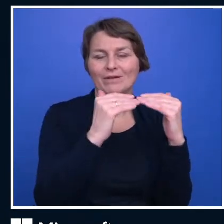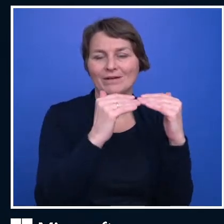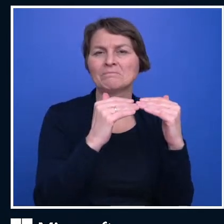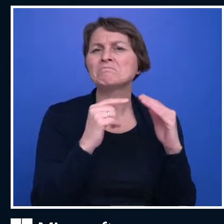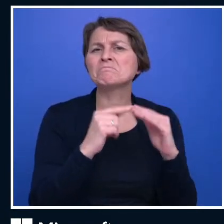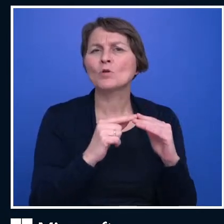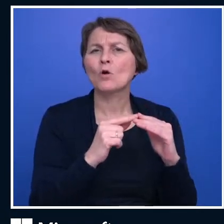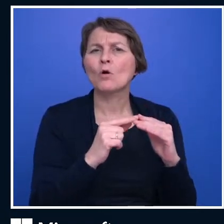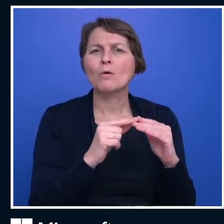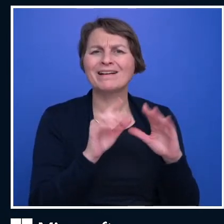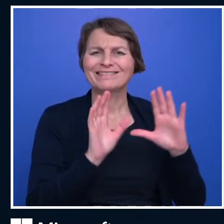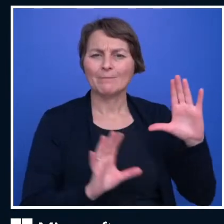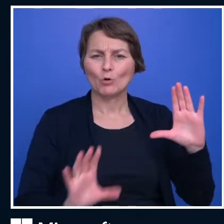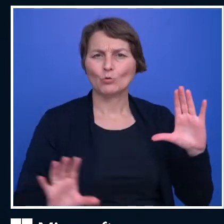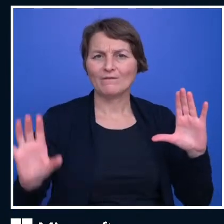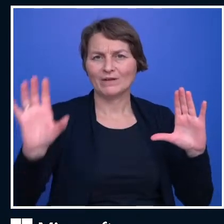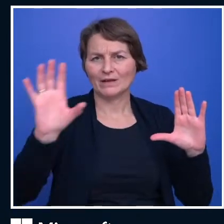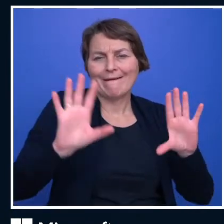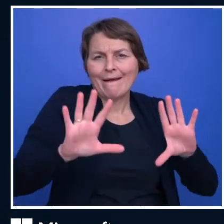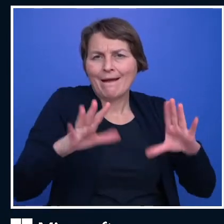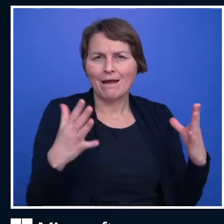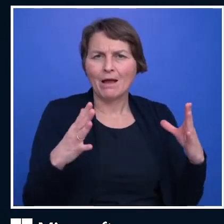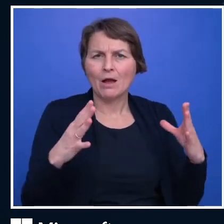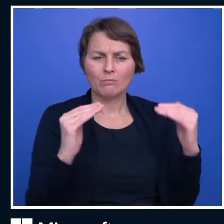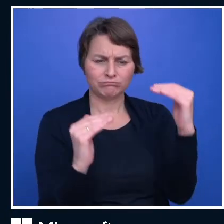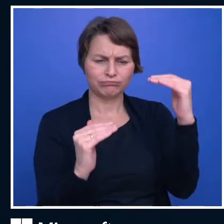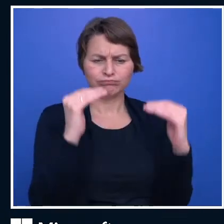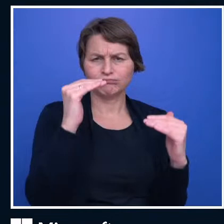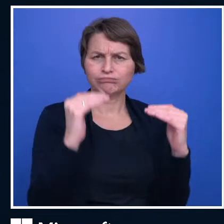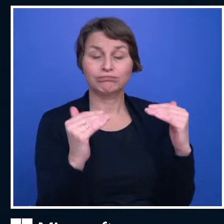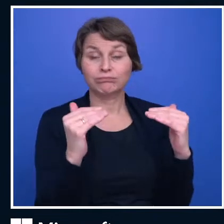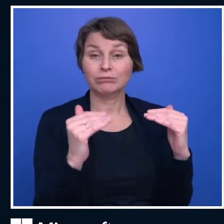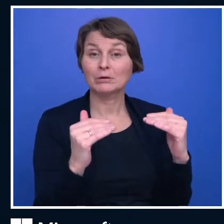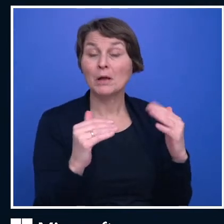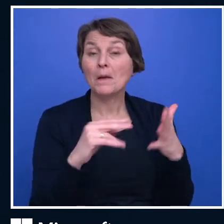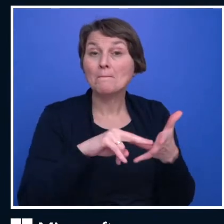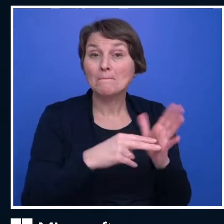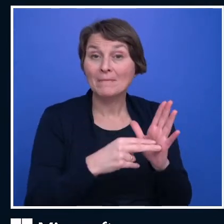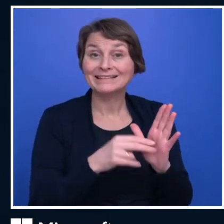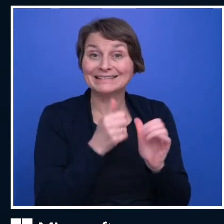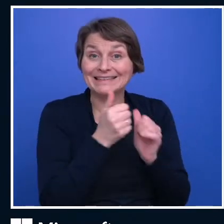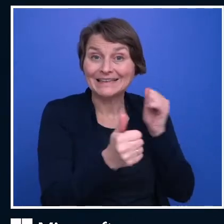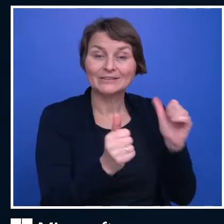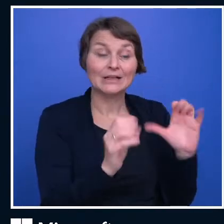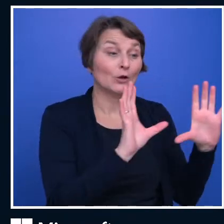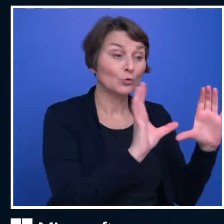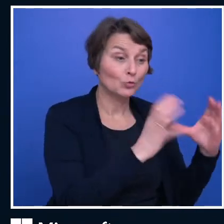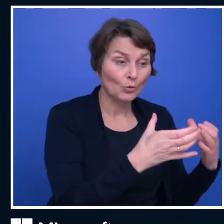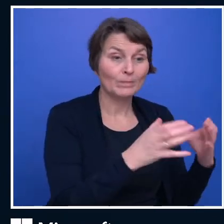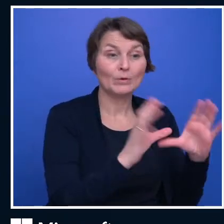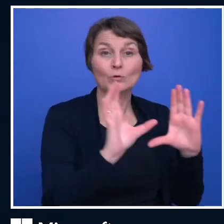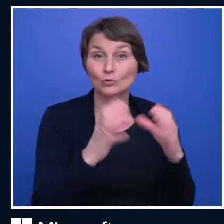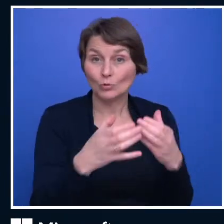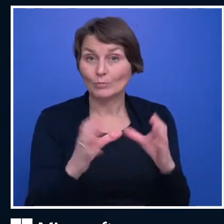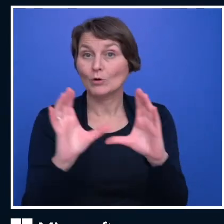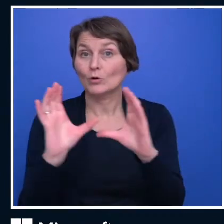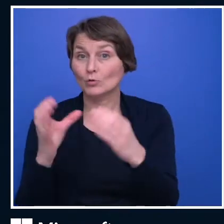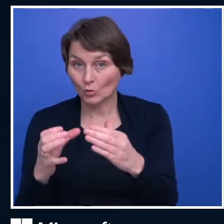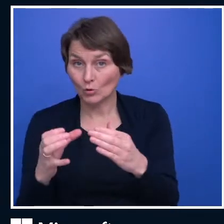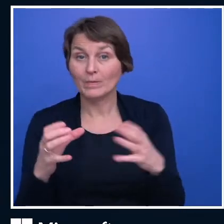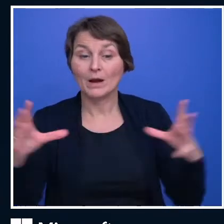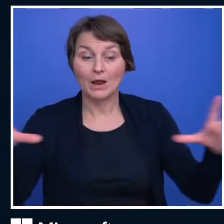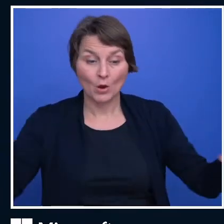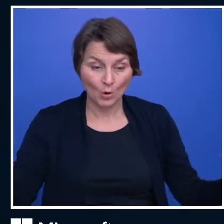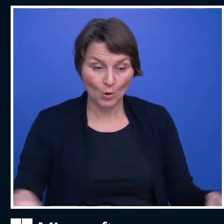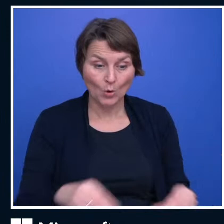mean? It essentially says that the difference between the groups getting the positive outcome should be 0. So if